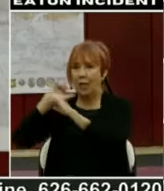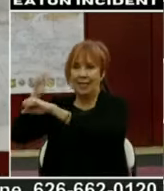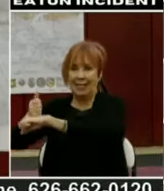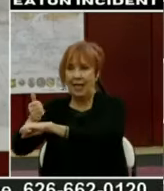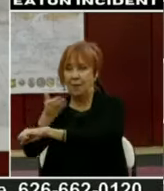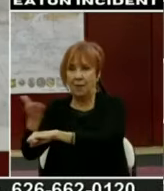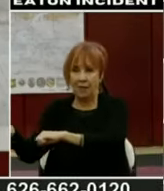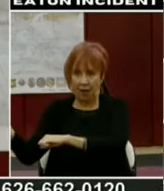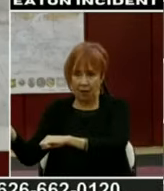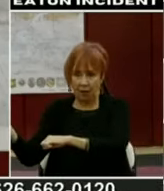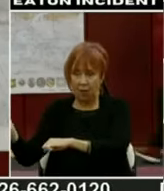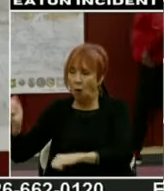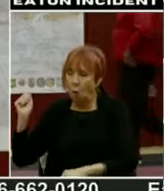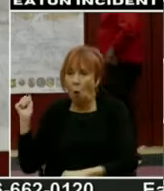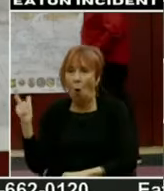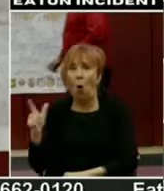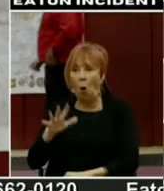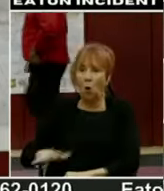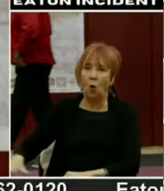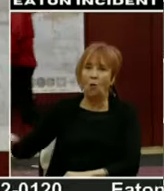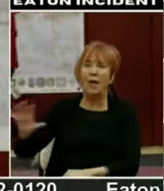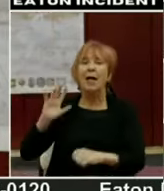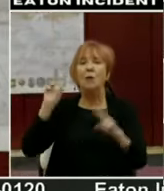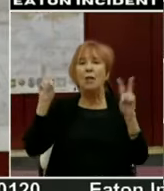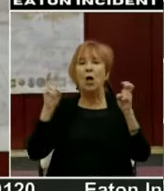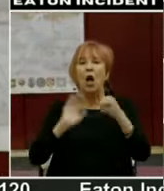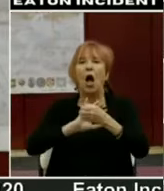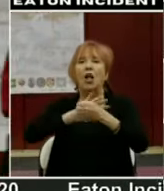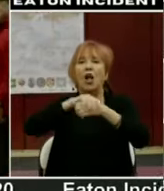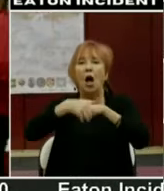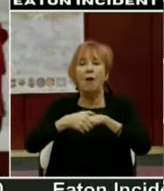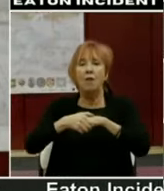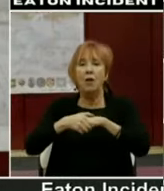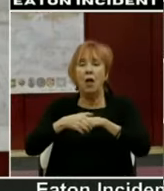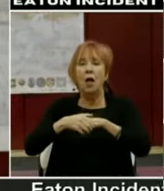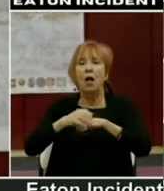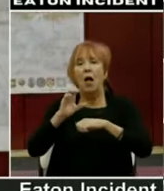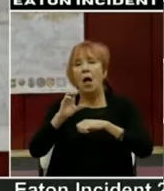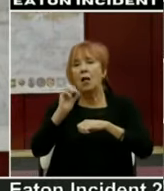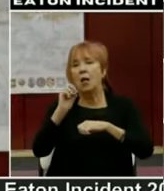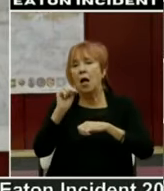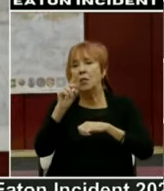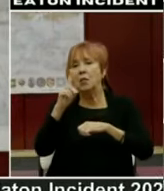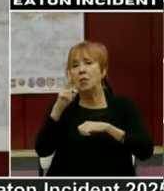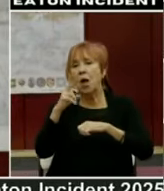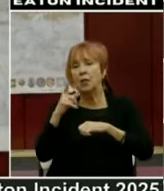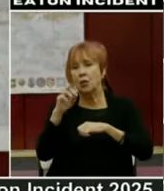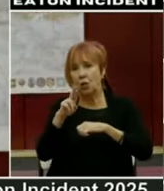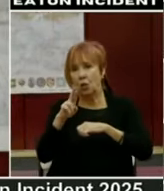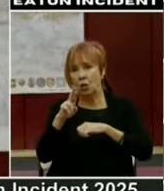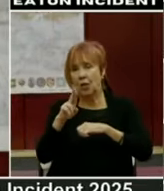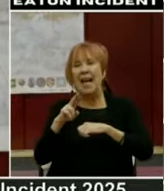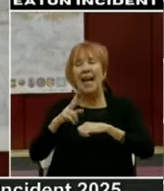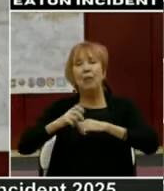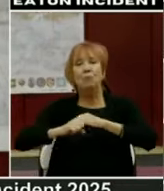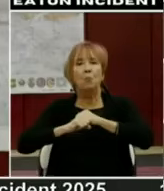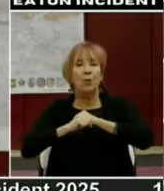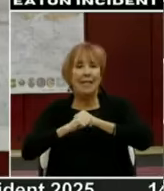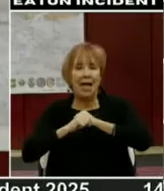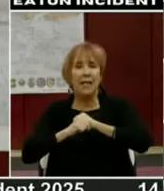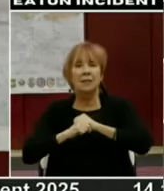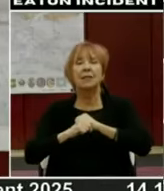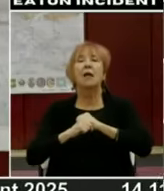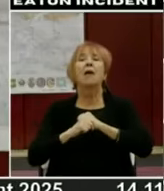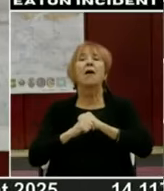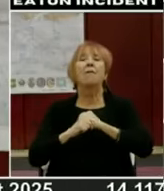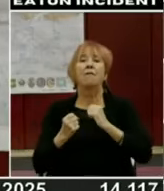that coated wire, covered conductor, so that it's much more fire resistant, helps us harden the grid, and hopefully prevent future